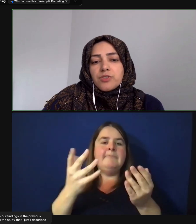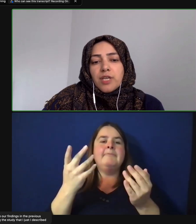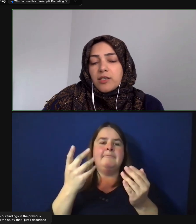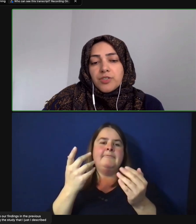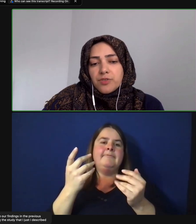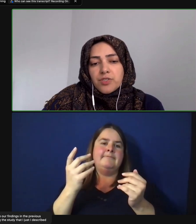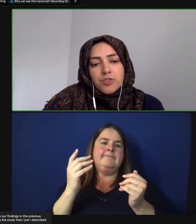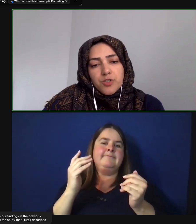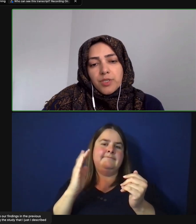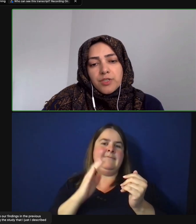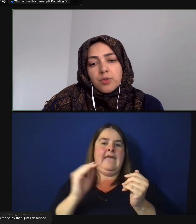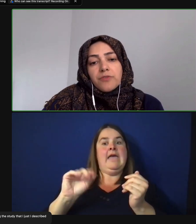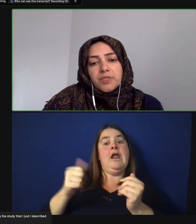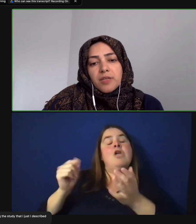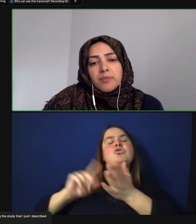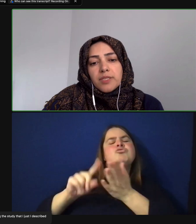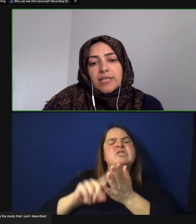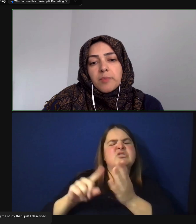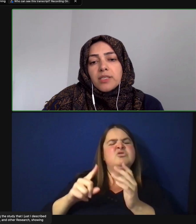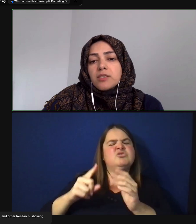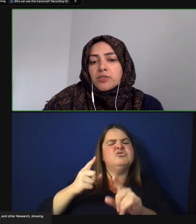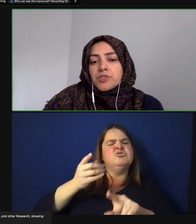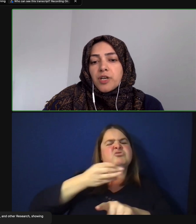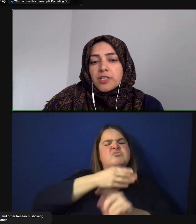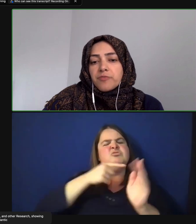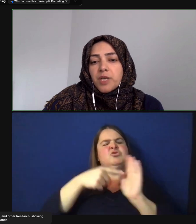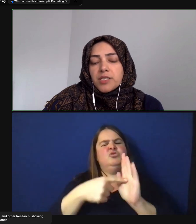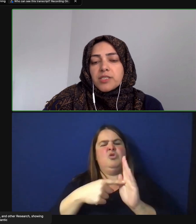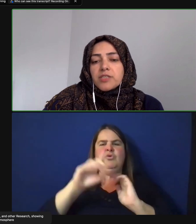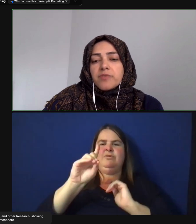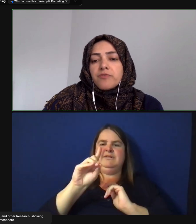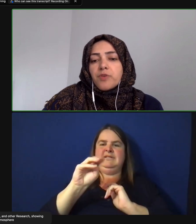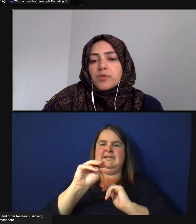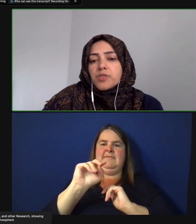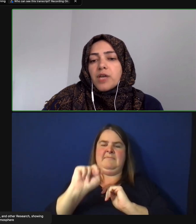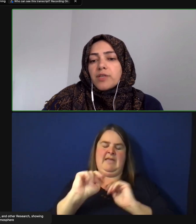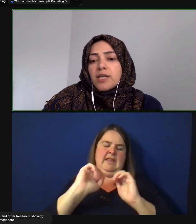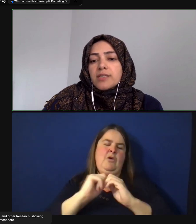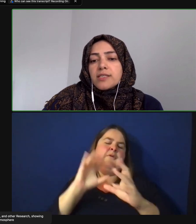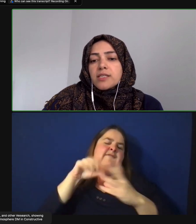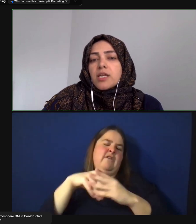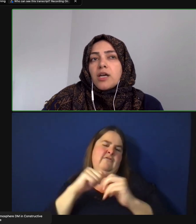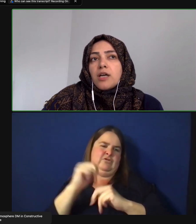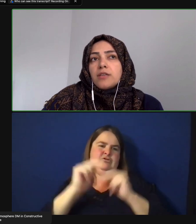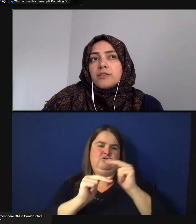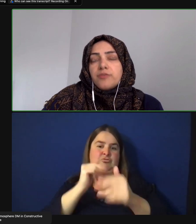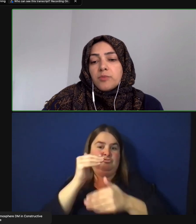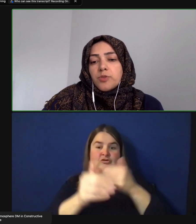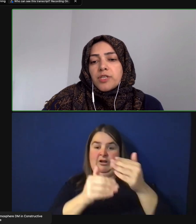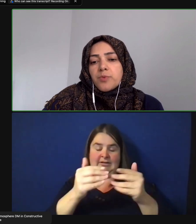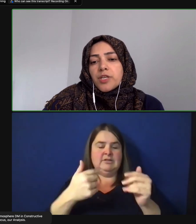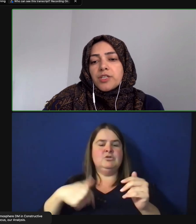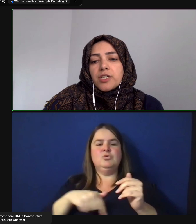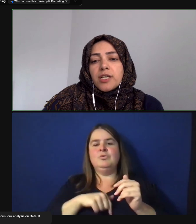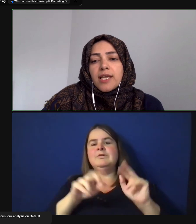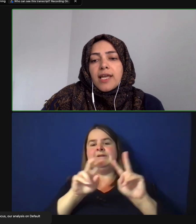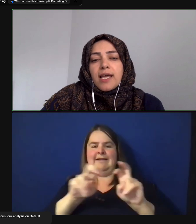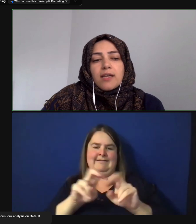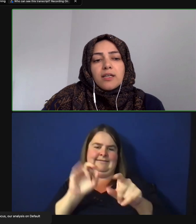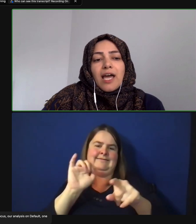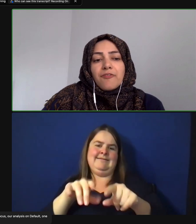our research and other research showing the role of DMN in constructive processes, we focus our analysis on default blood network